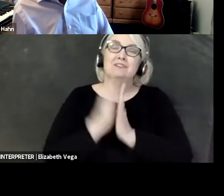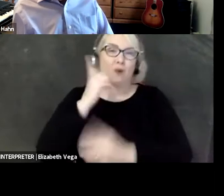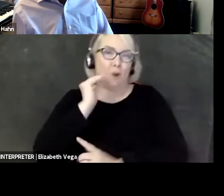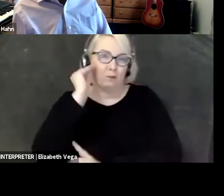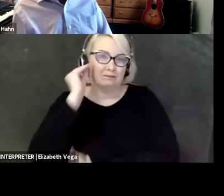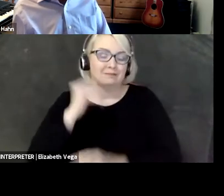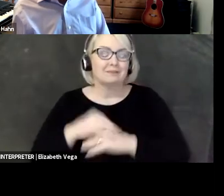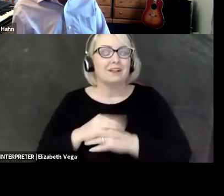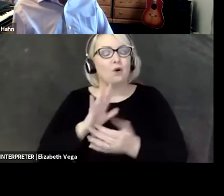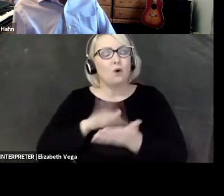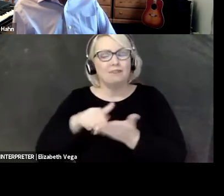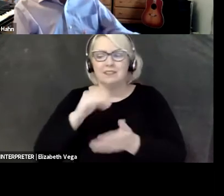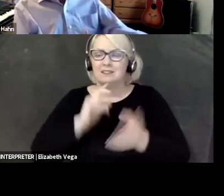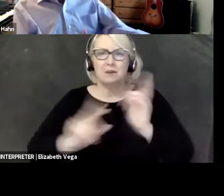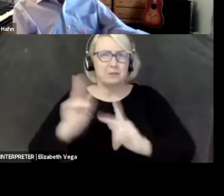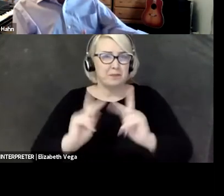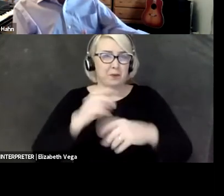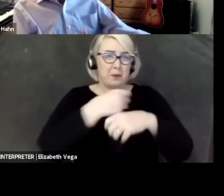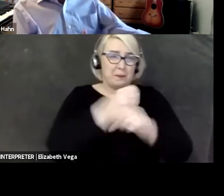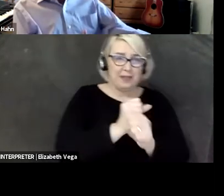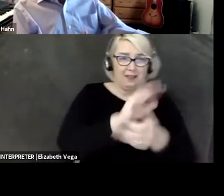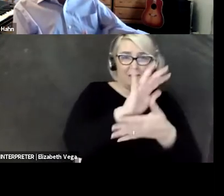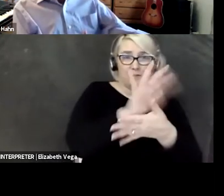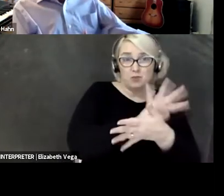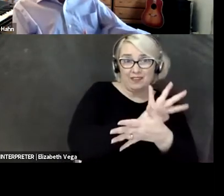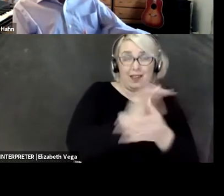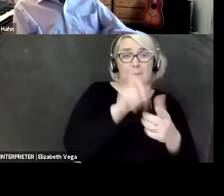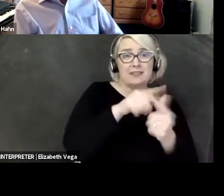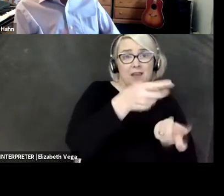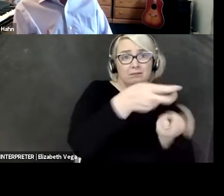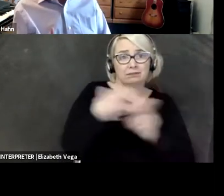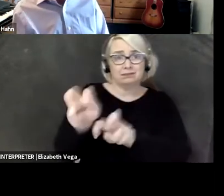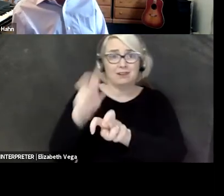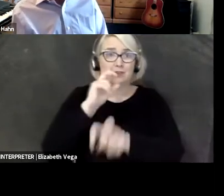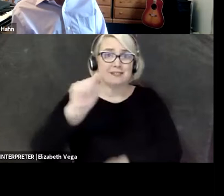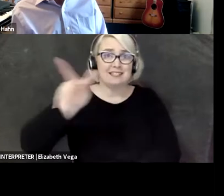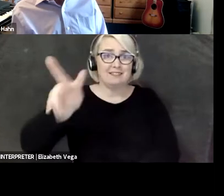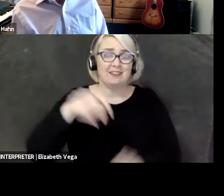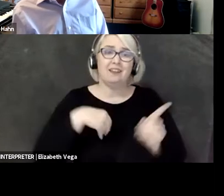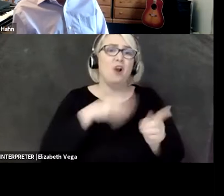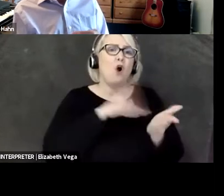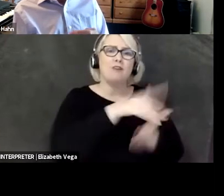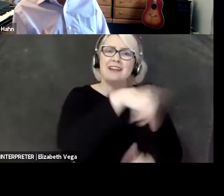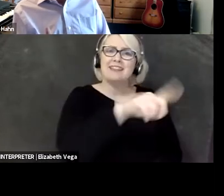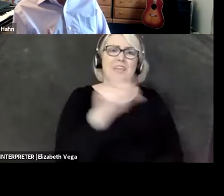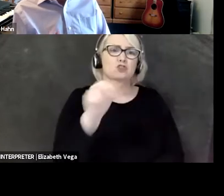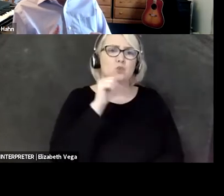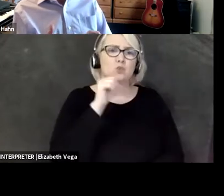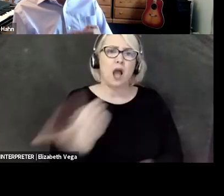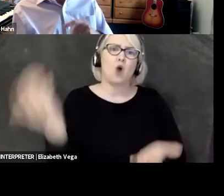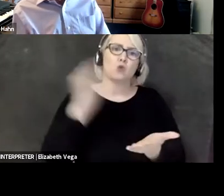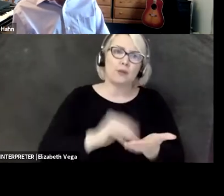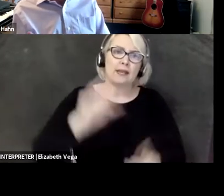create movies and transfer them to television, they don't actually remix them and create, you